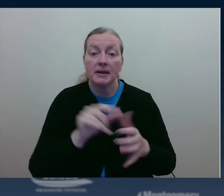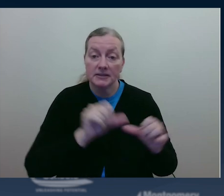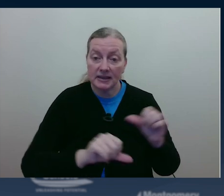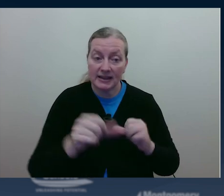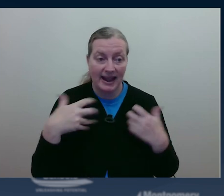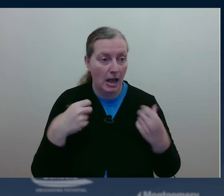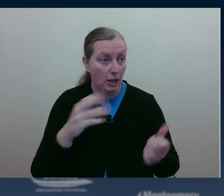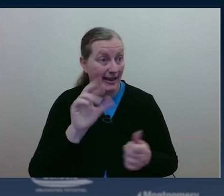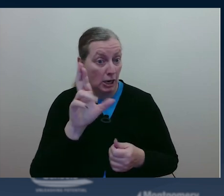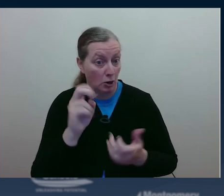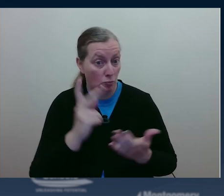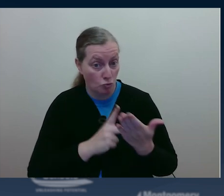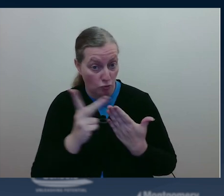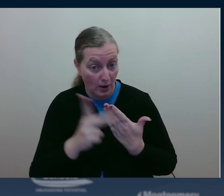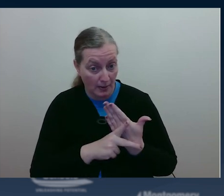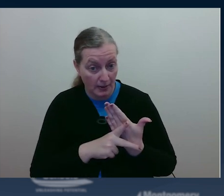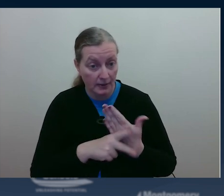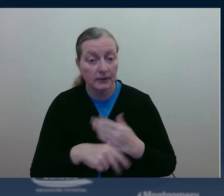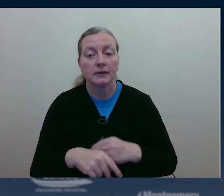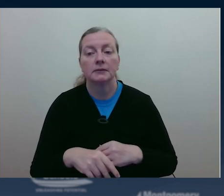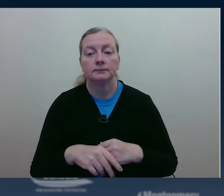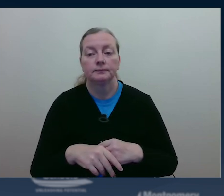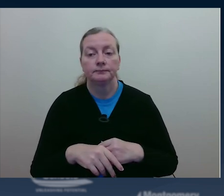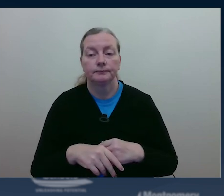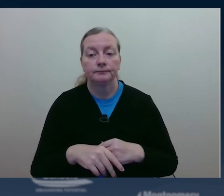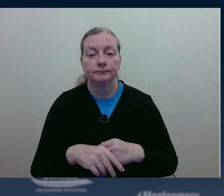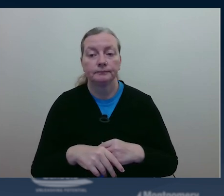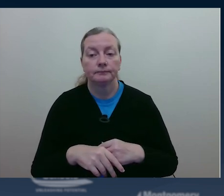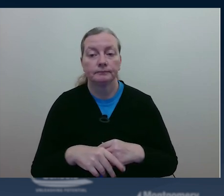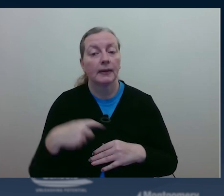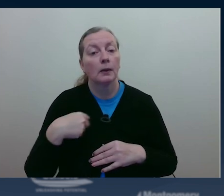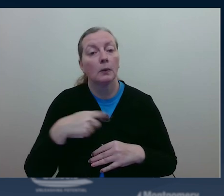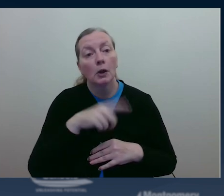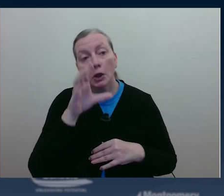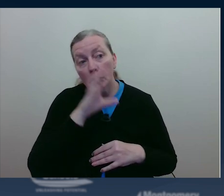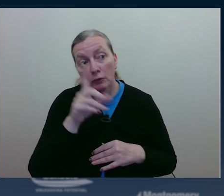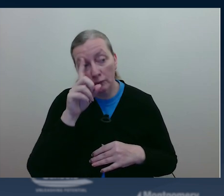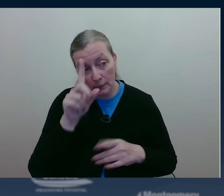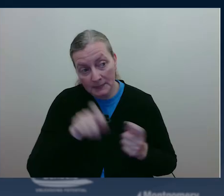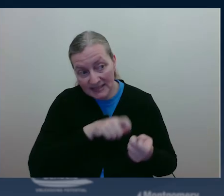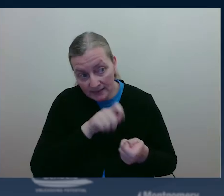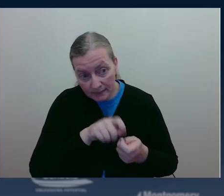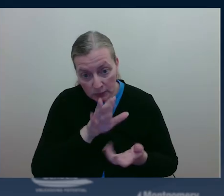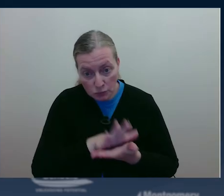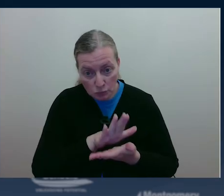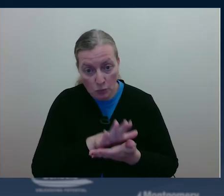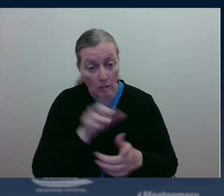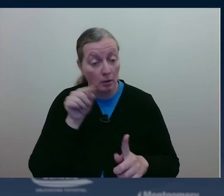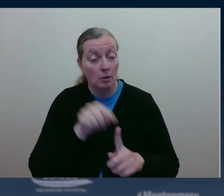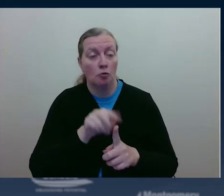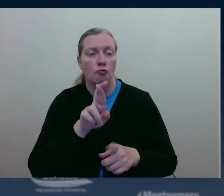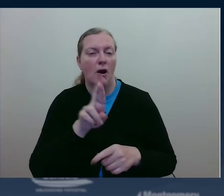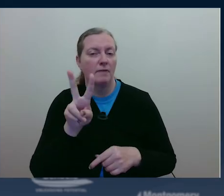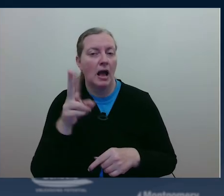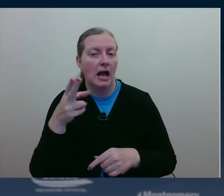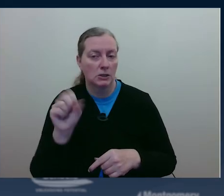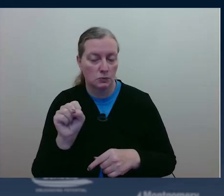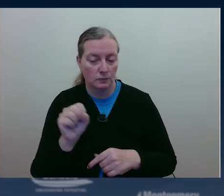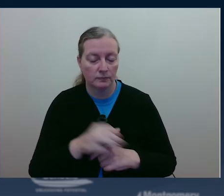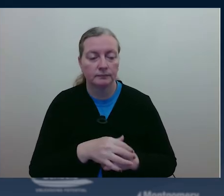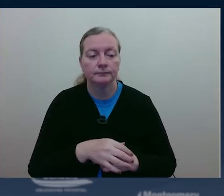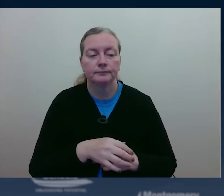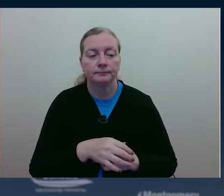looking at it for a specific school through the lens of Rockville High School. So we're going to start off with the